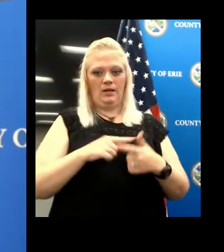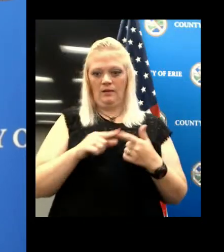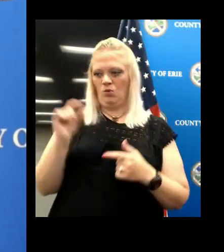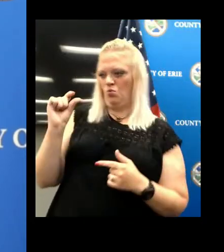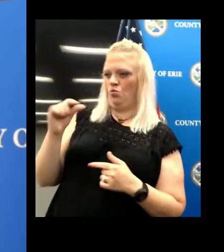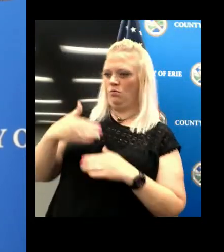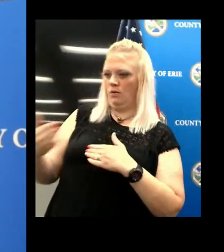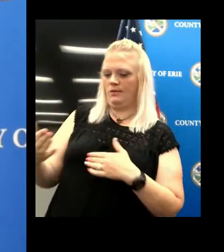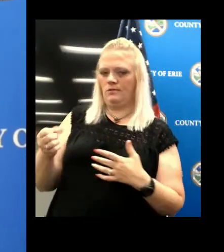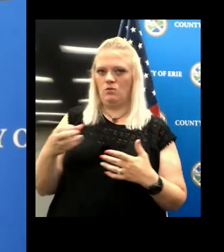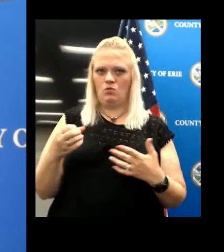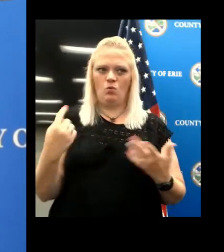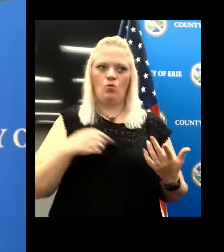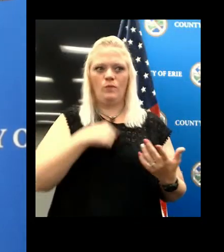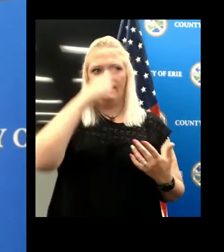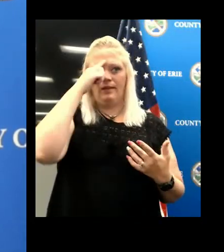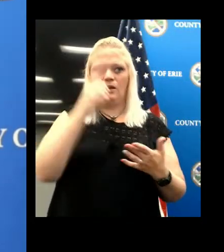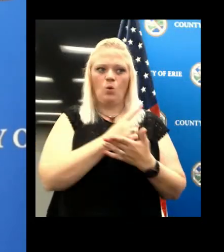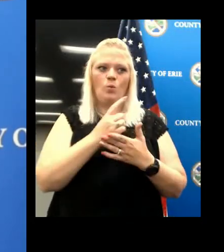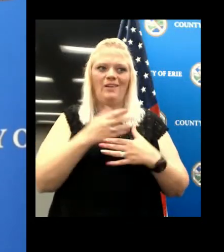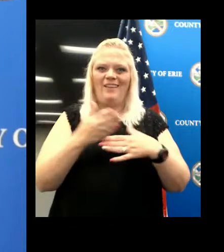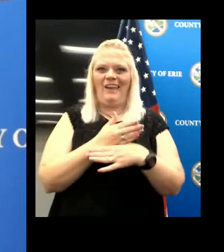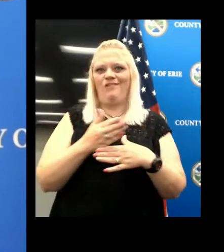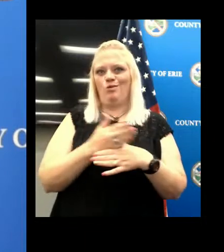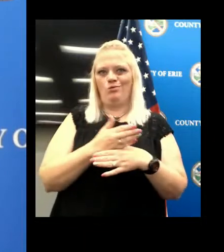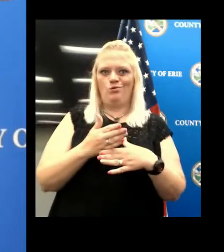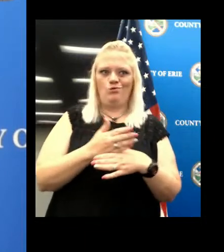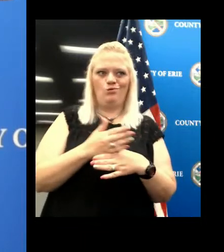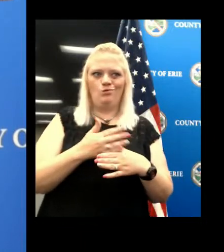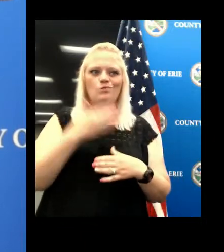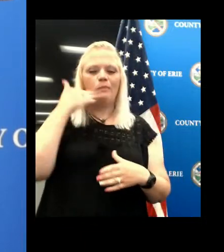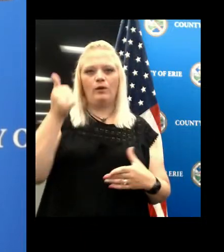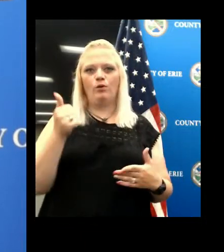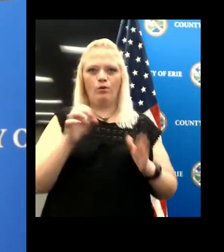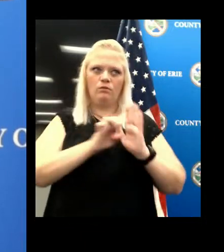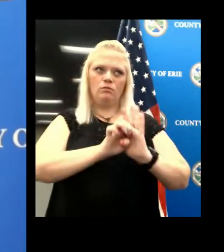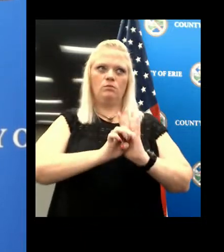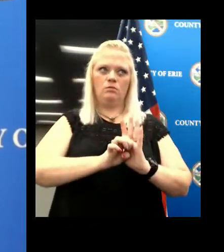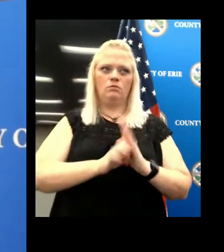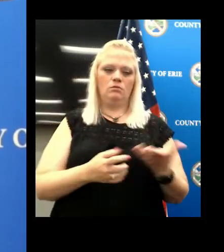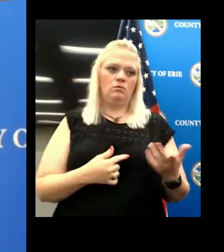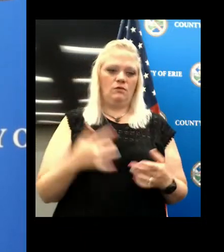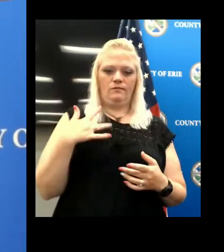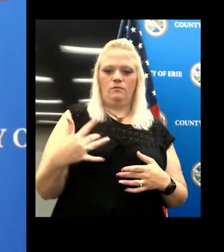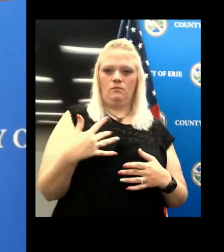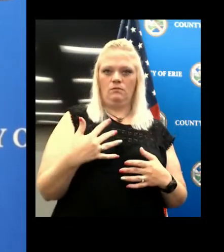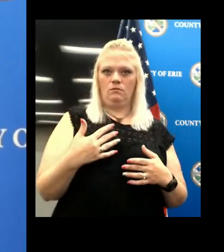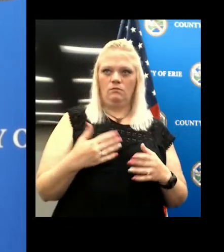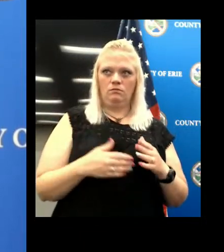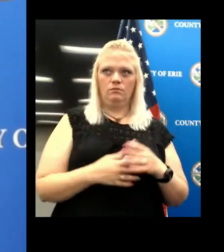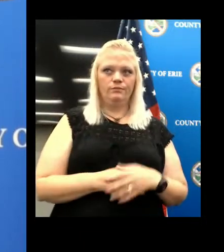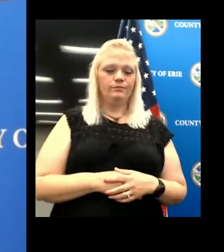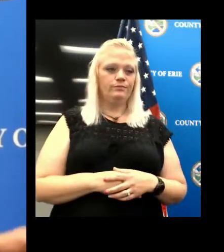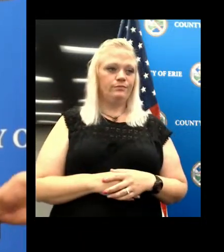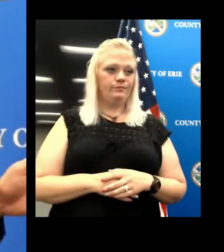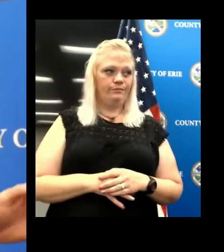next. So that's why we think looking at it on a weekly basis is a better example of the trend lines. And